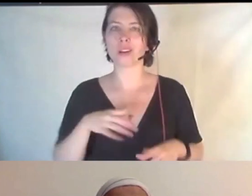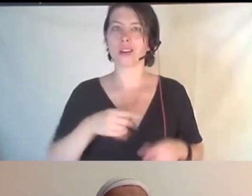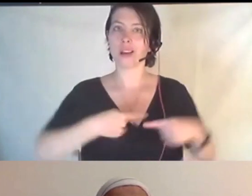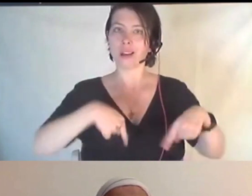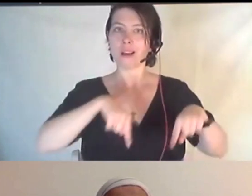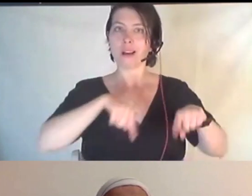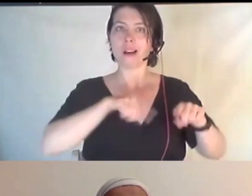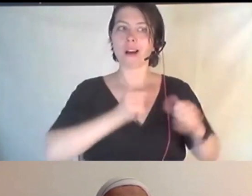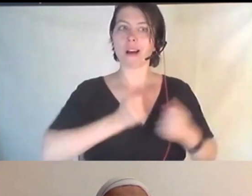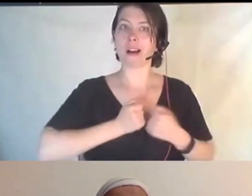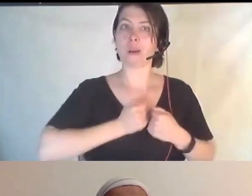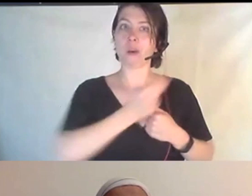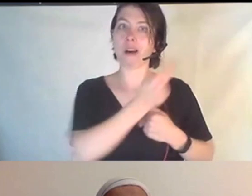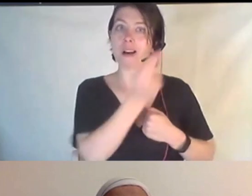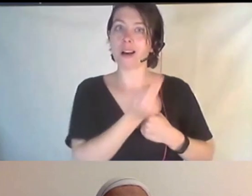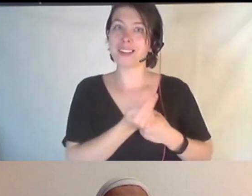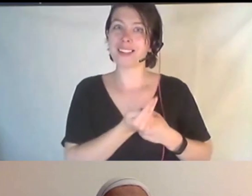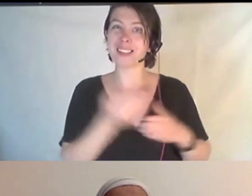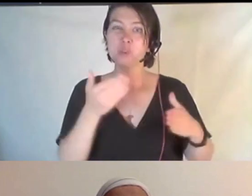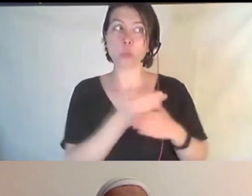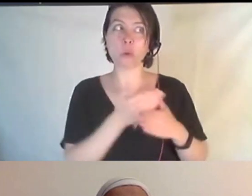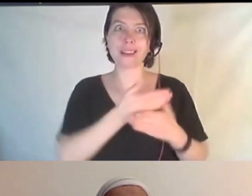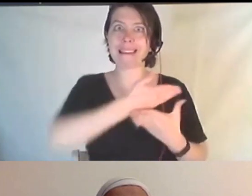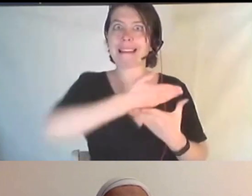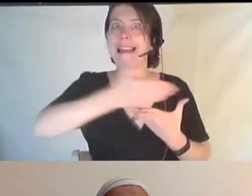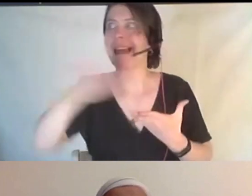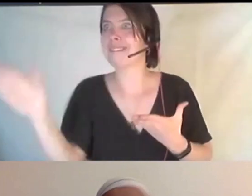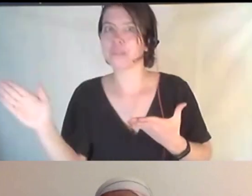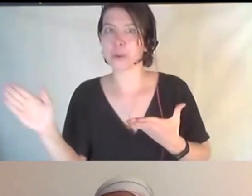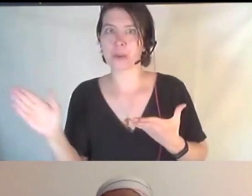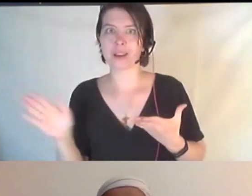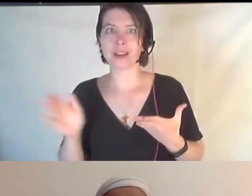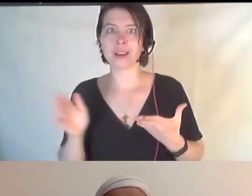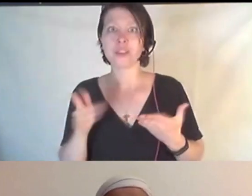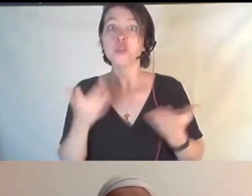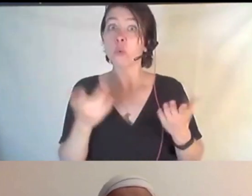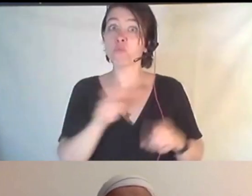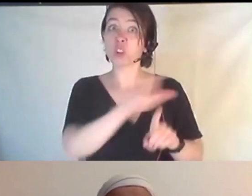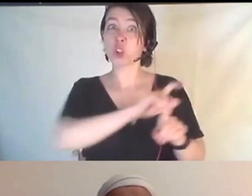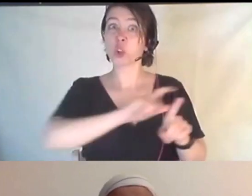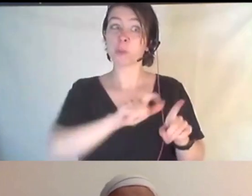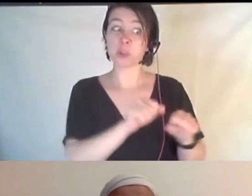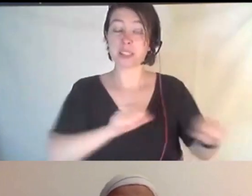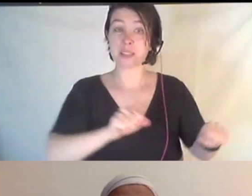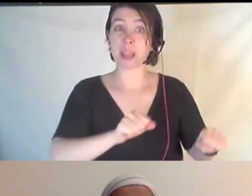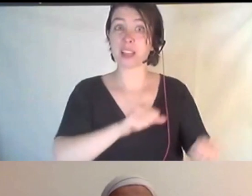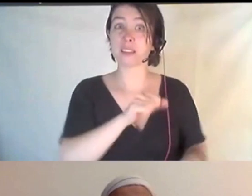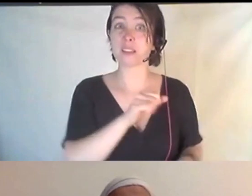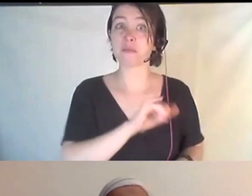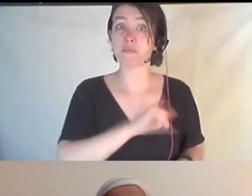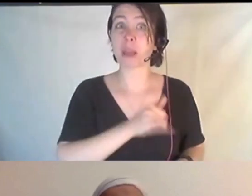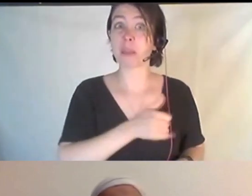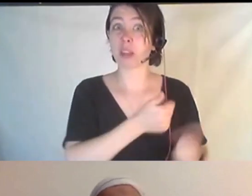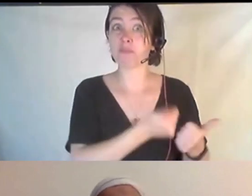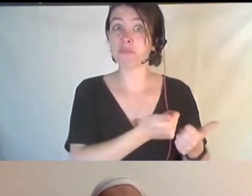across the board. So if they fit into the community space, that's great, they can fit in there. But we also want to